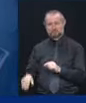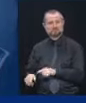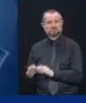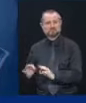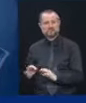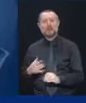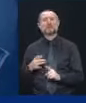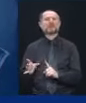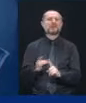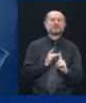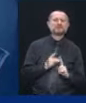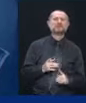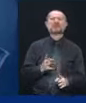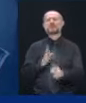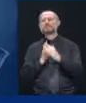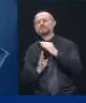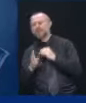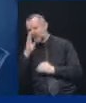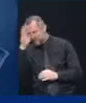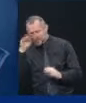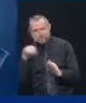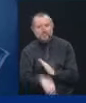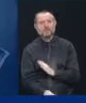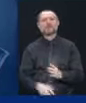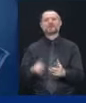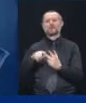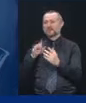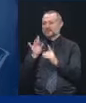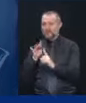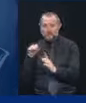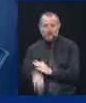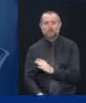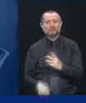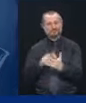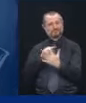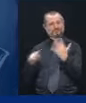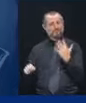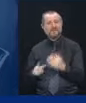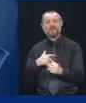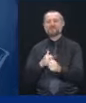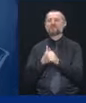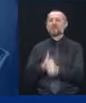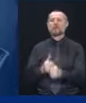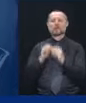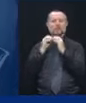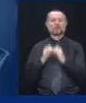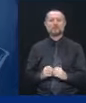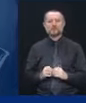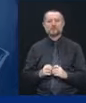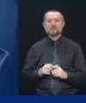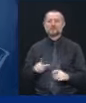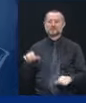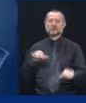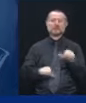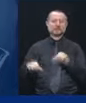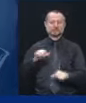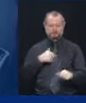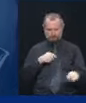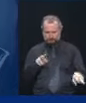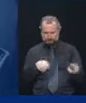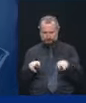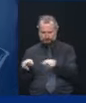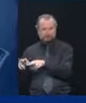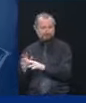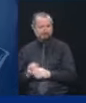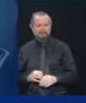it in the hospitalizations, and we respond to the data. We respond to the facts that we face today. Facts